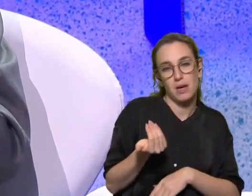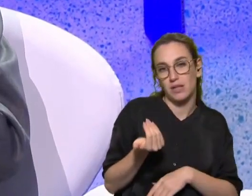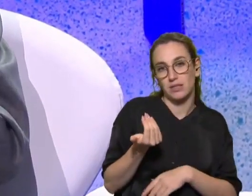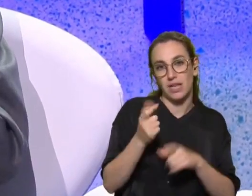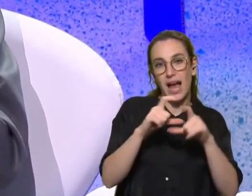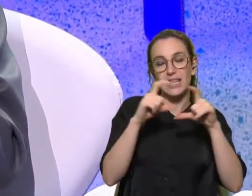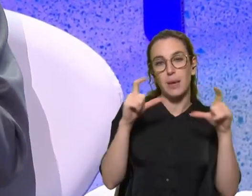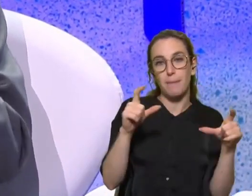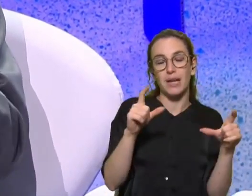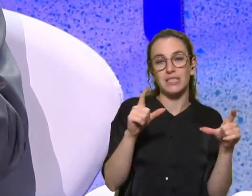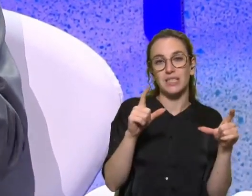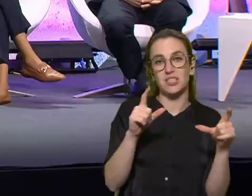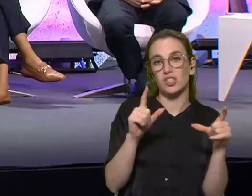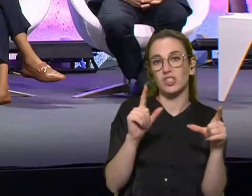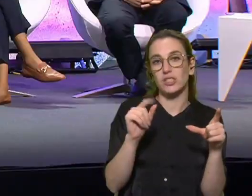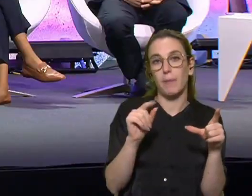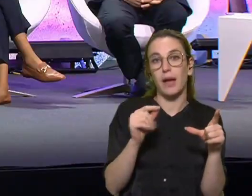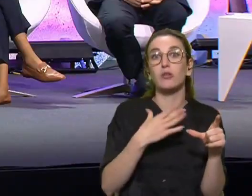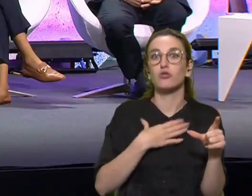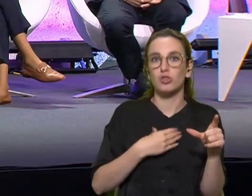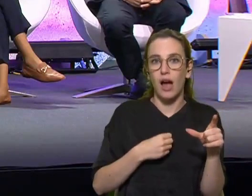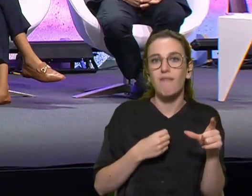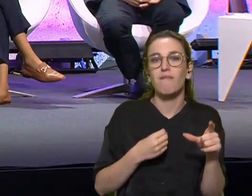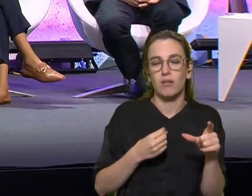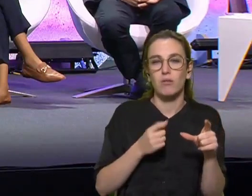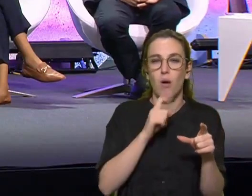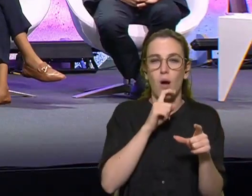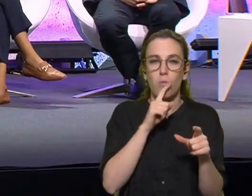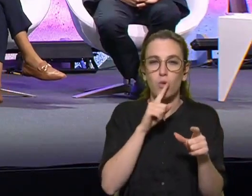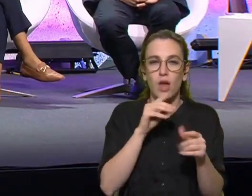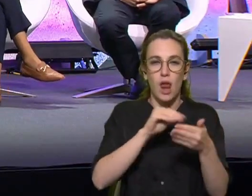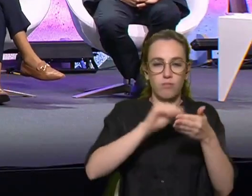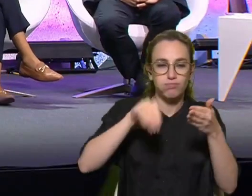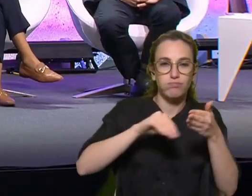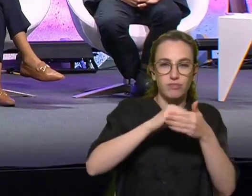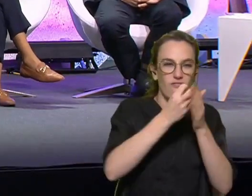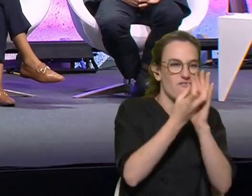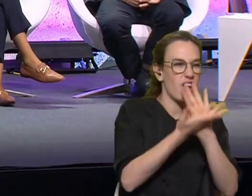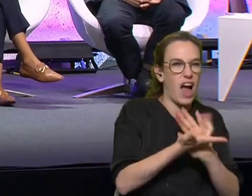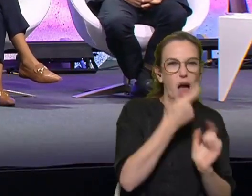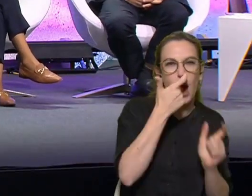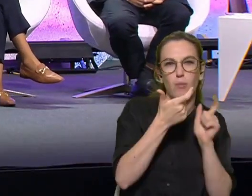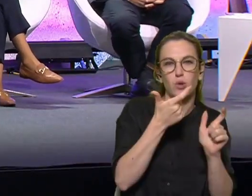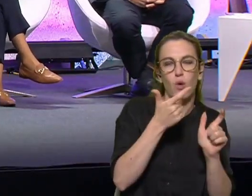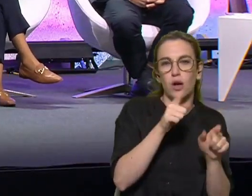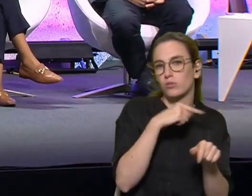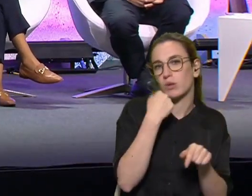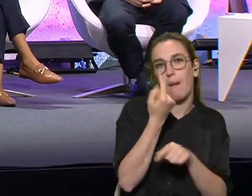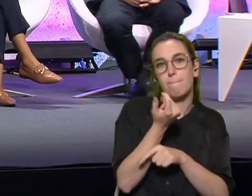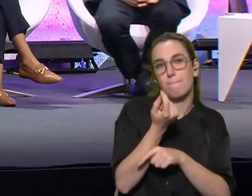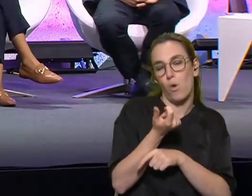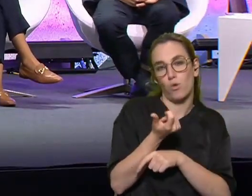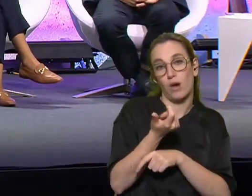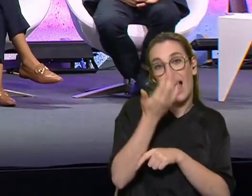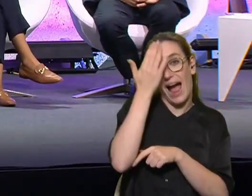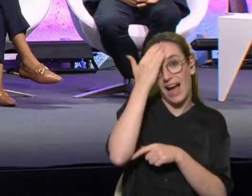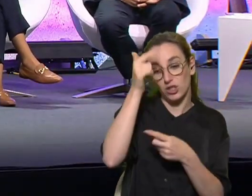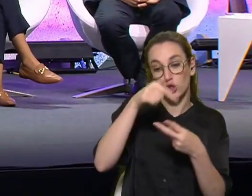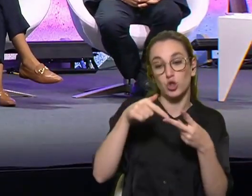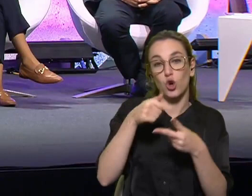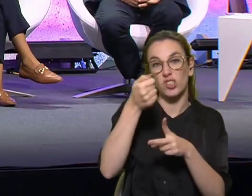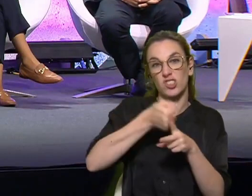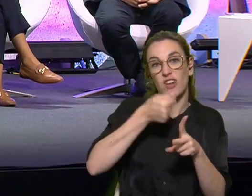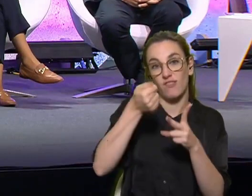companies to be able to hire. So two main challenges in the countries, and these two challenges can